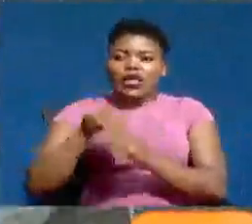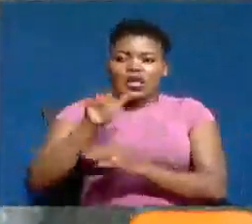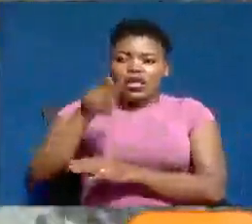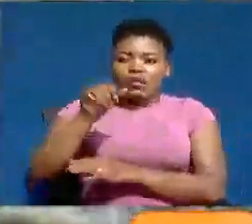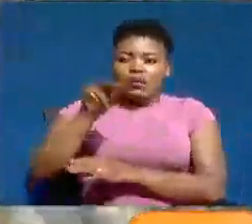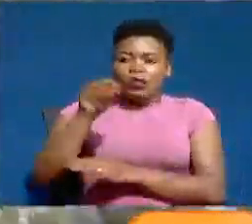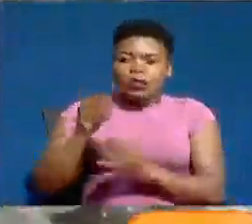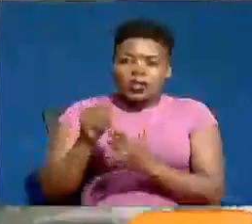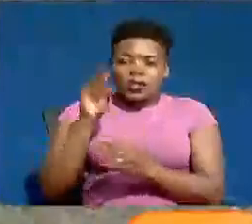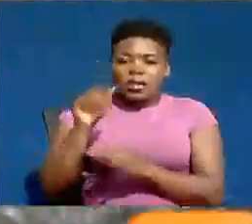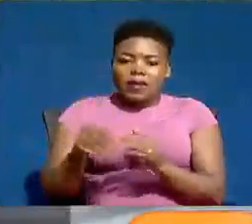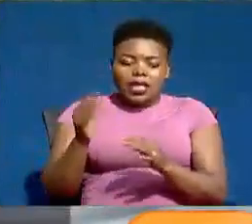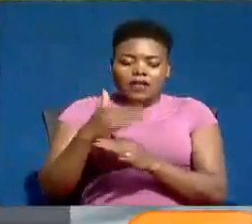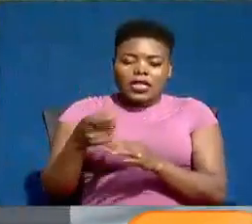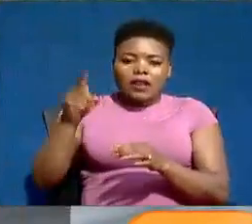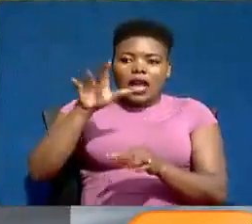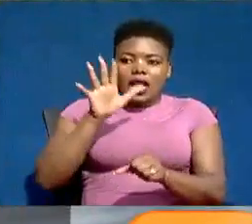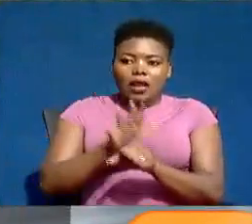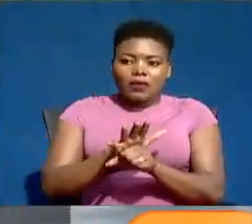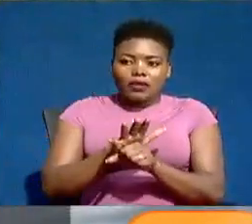the yields have increased.